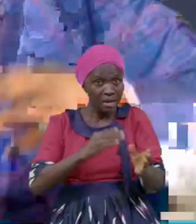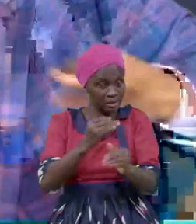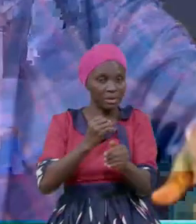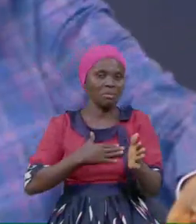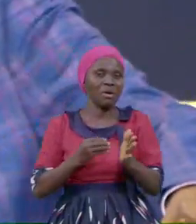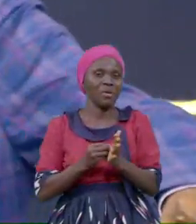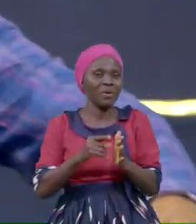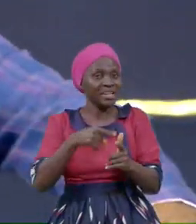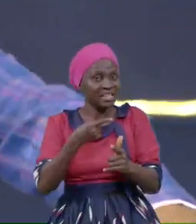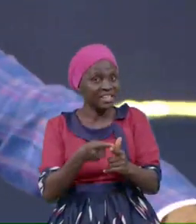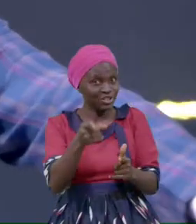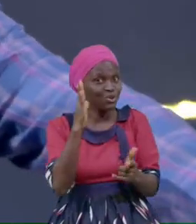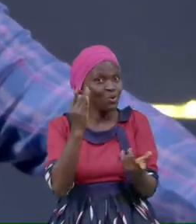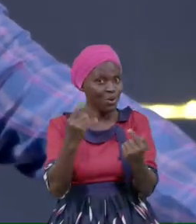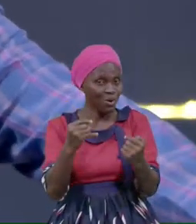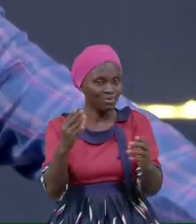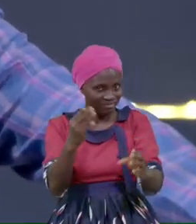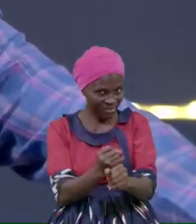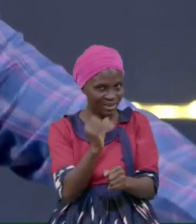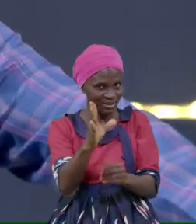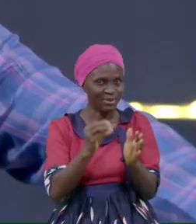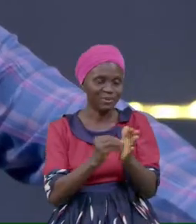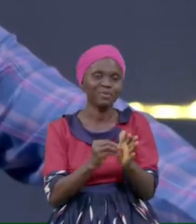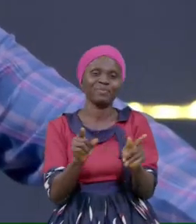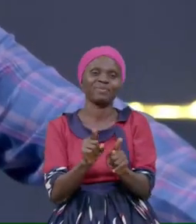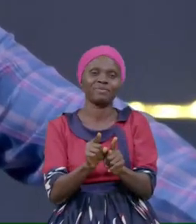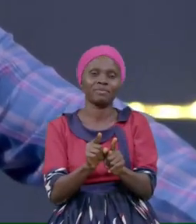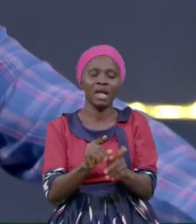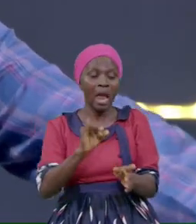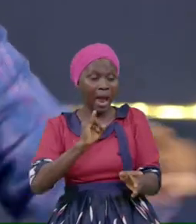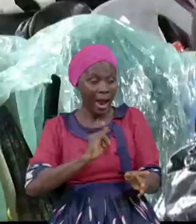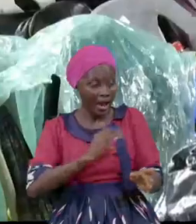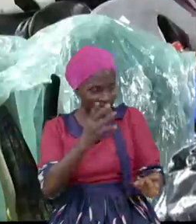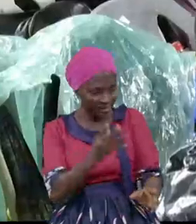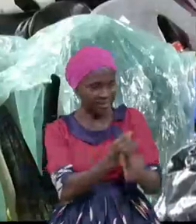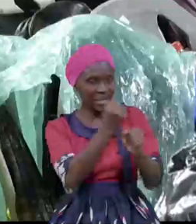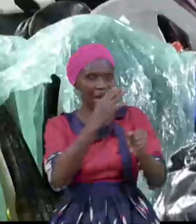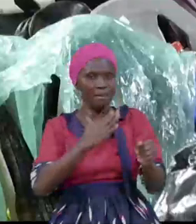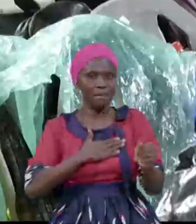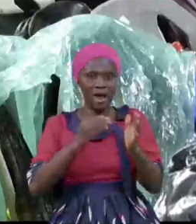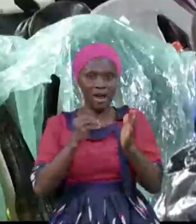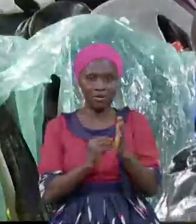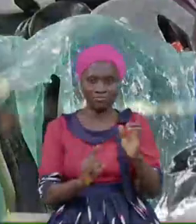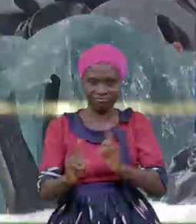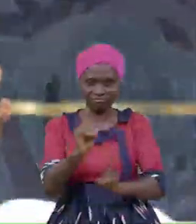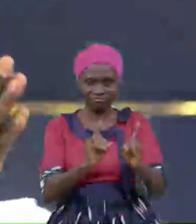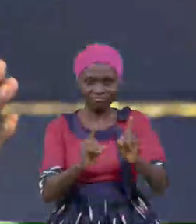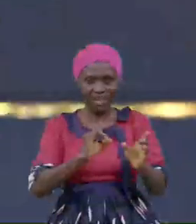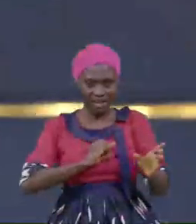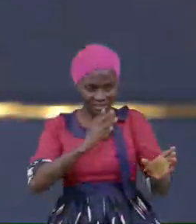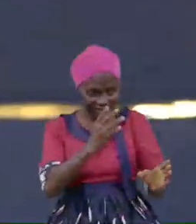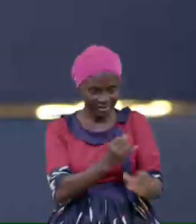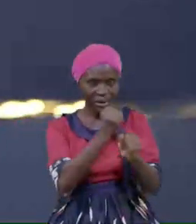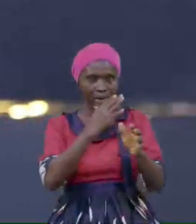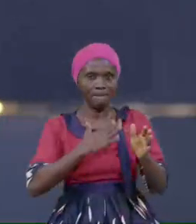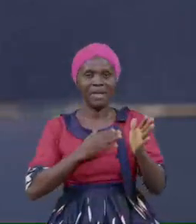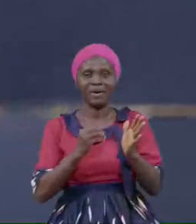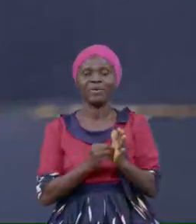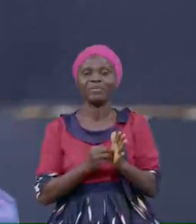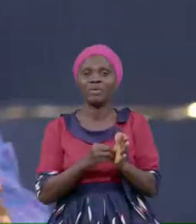own. I take my own. Because he gave himself for us. And then